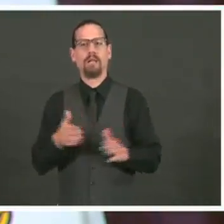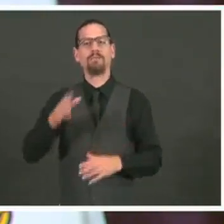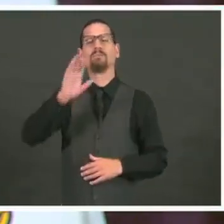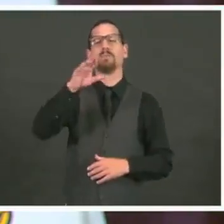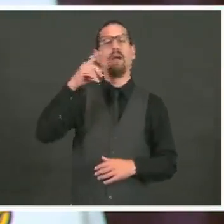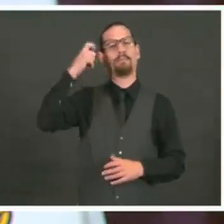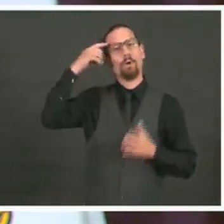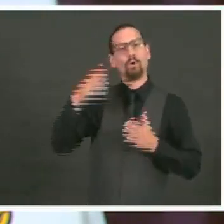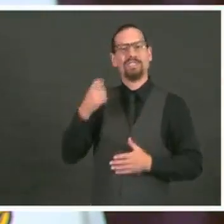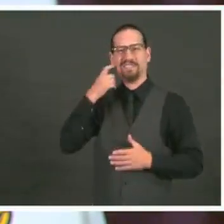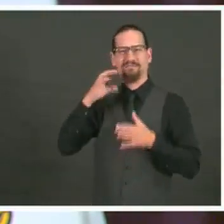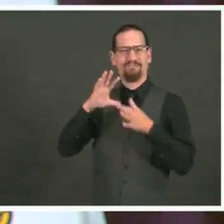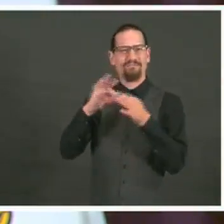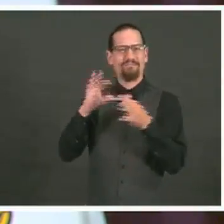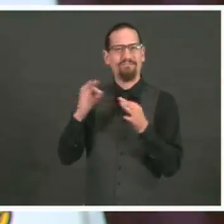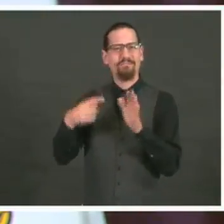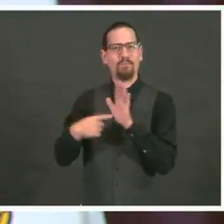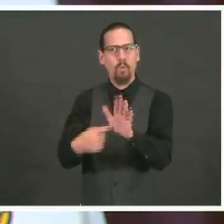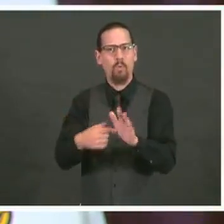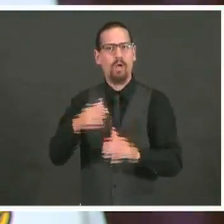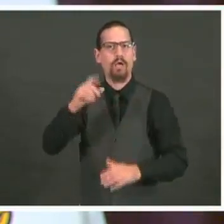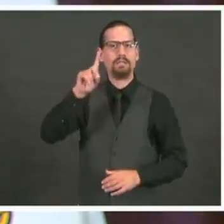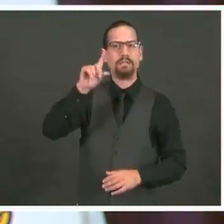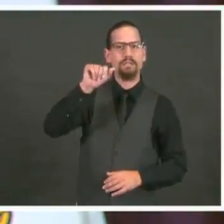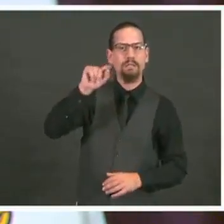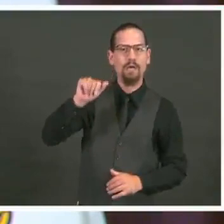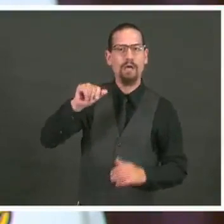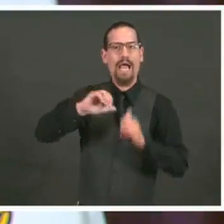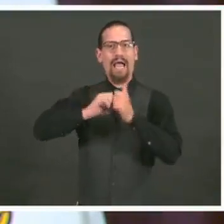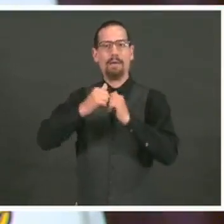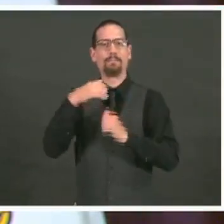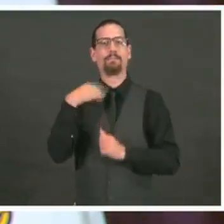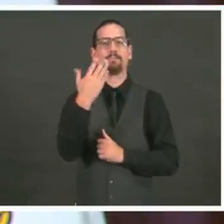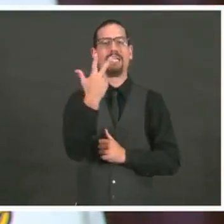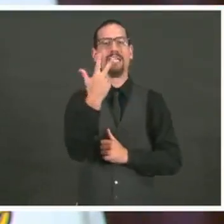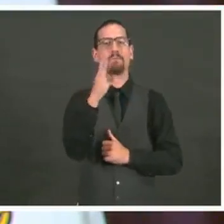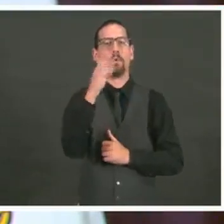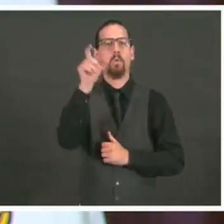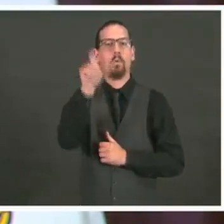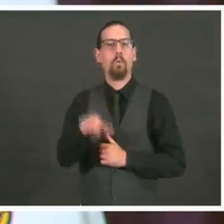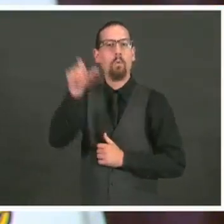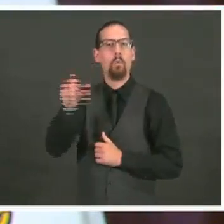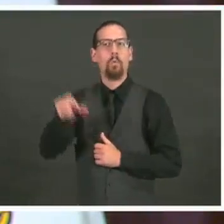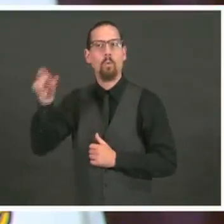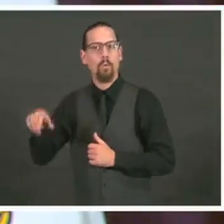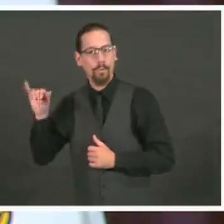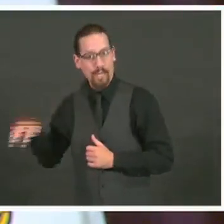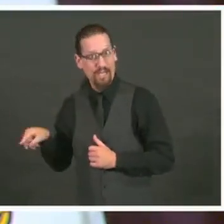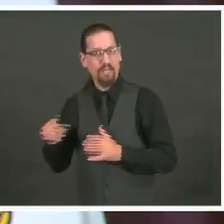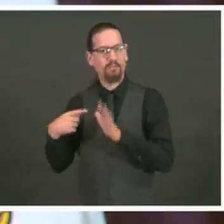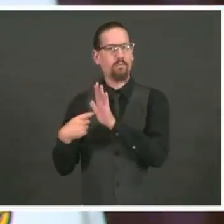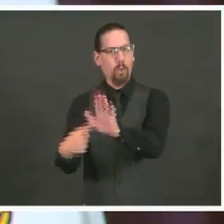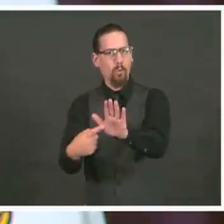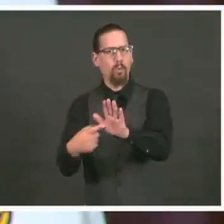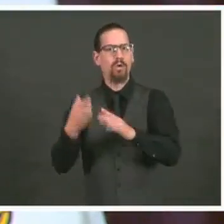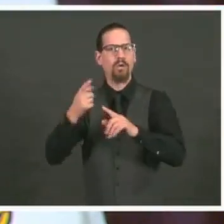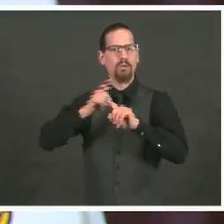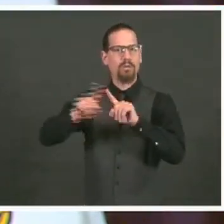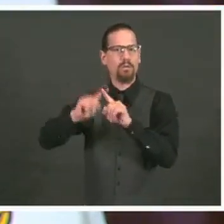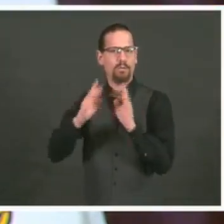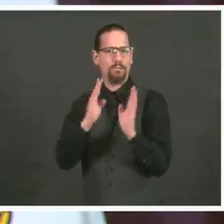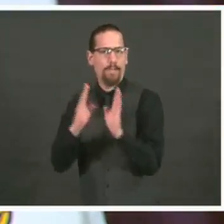mind and how we want to respond at the school level for going forward. We're planning and preparing for every